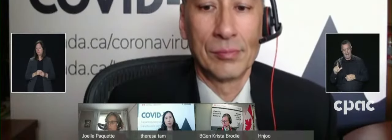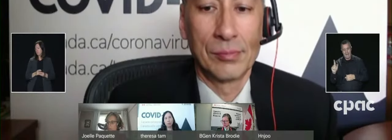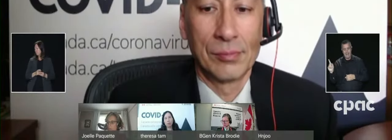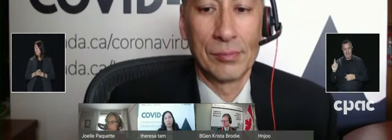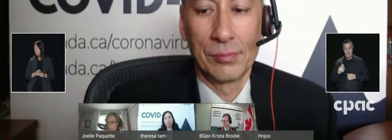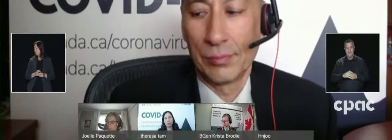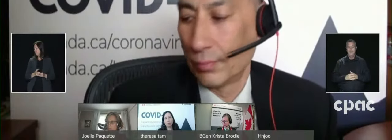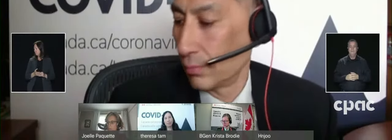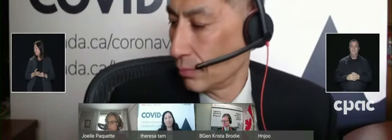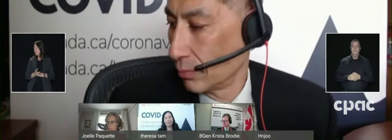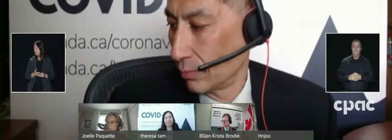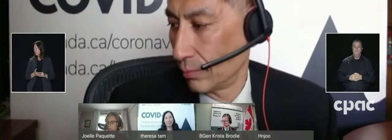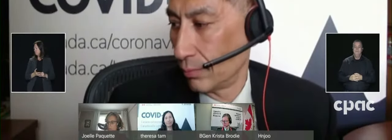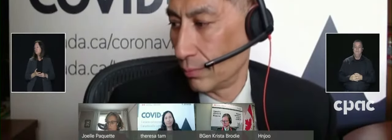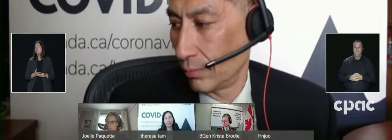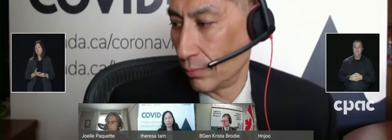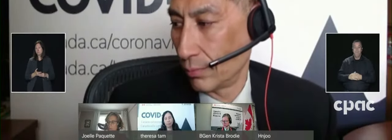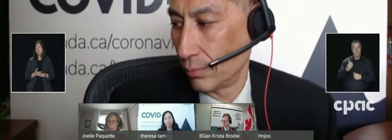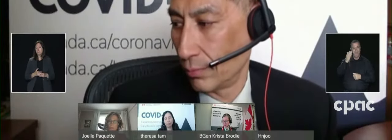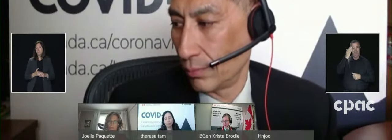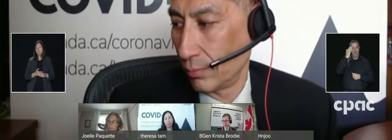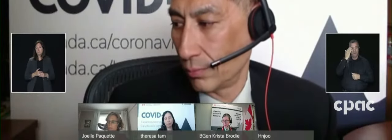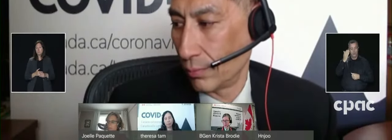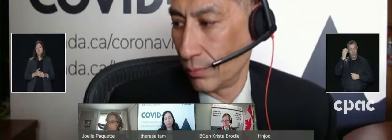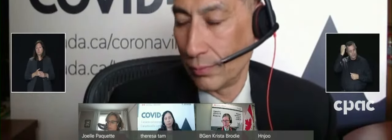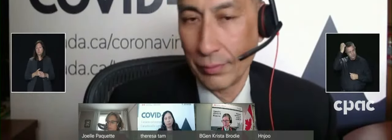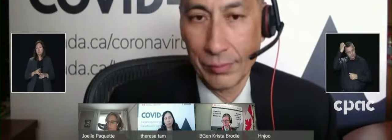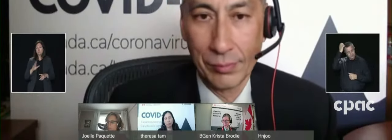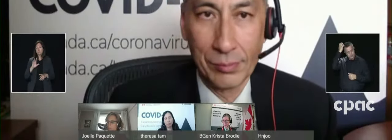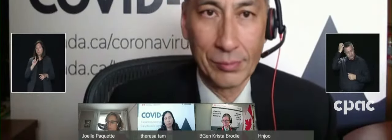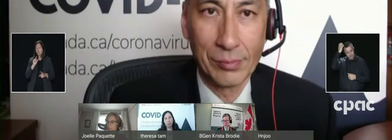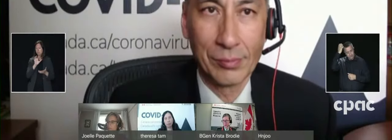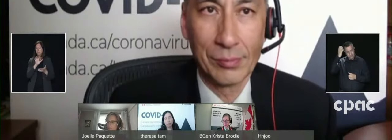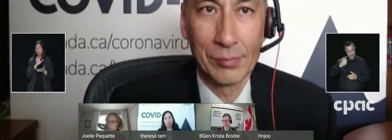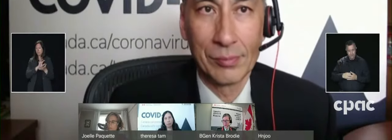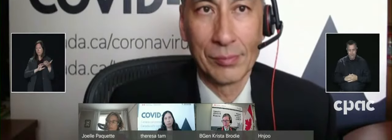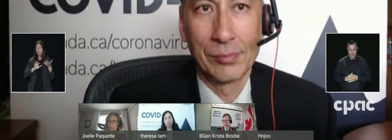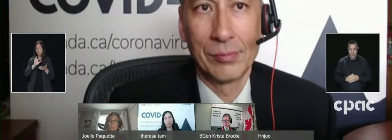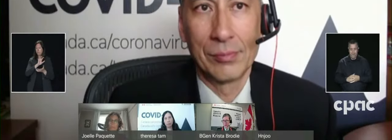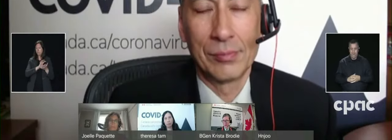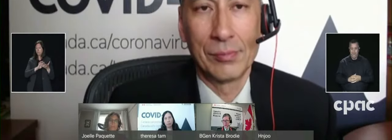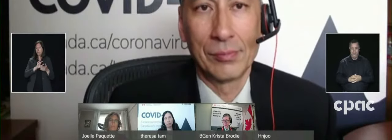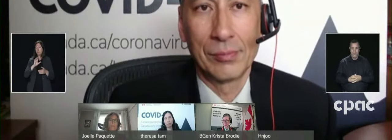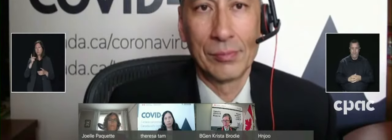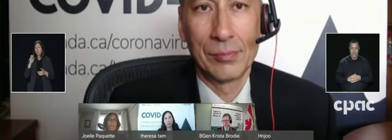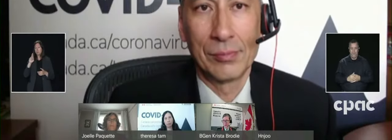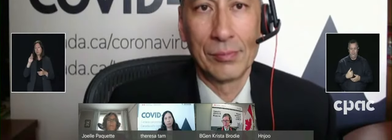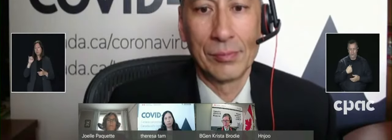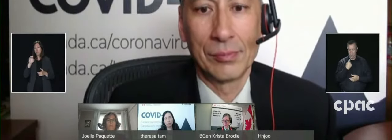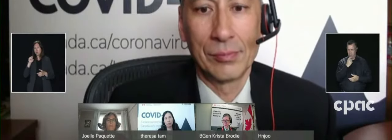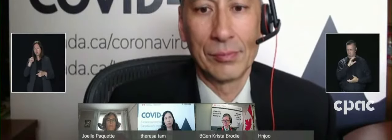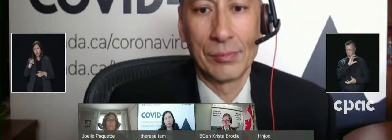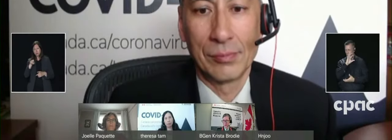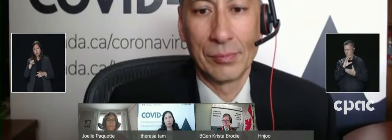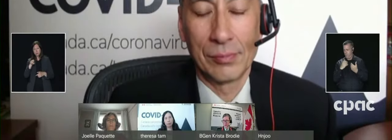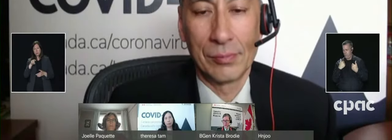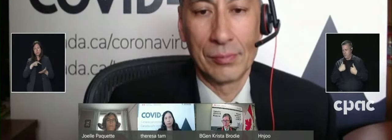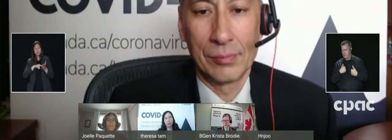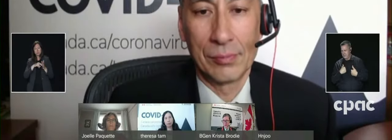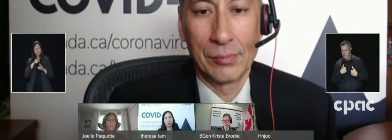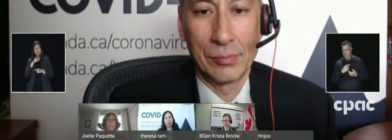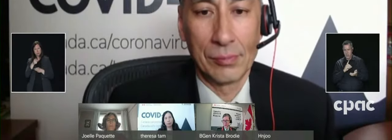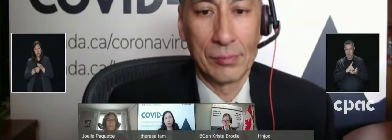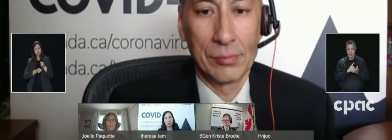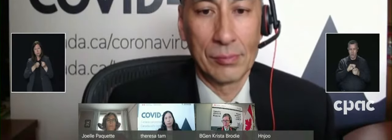Good afternoon. Following up on that, I think I'm a bit confused about what you guys are saying. Dr. Njoo, did you just say that you are in favor